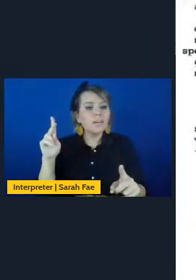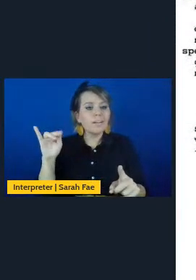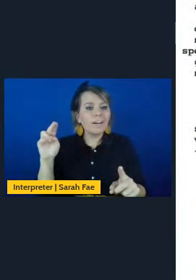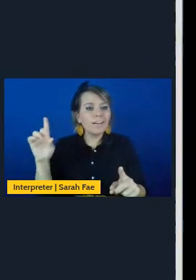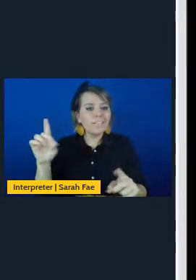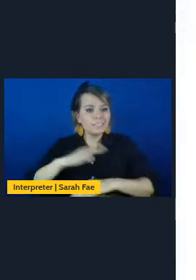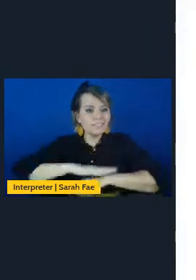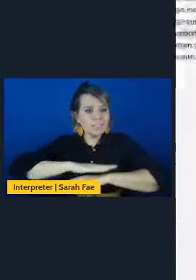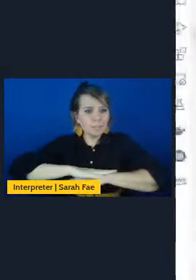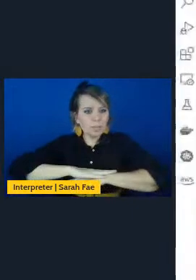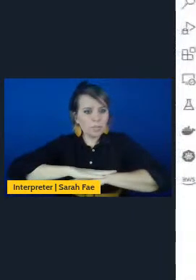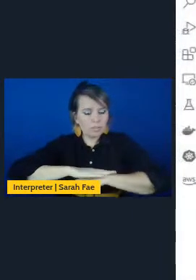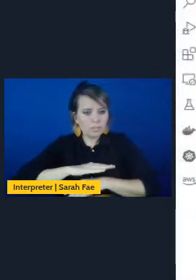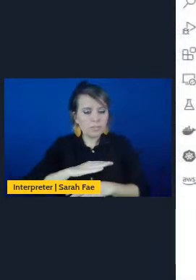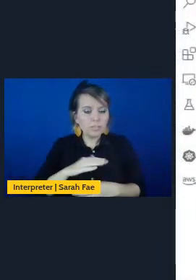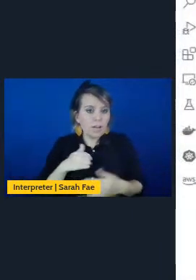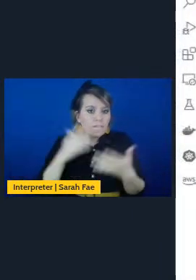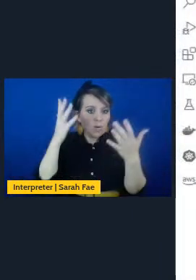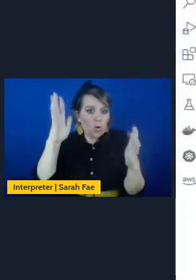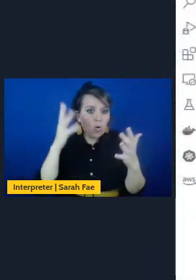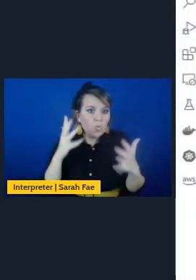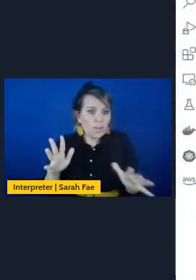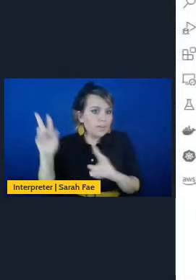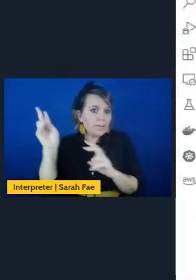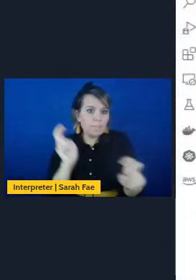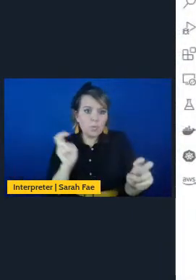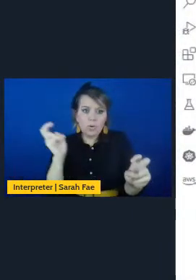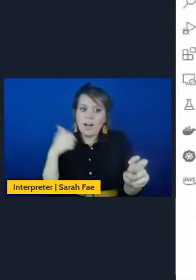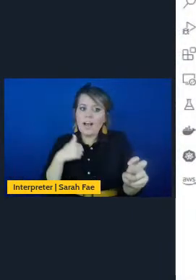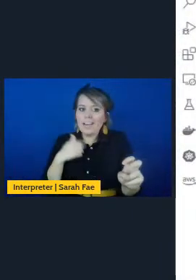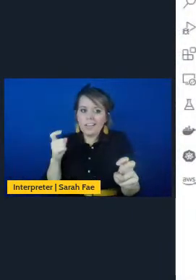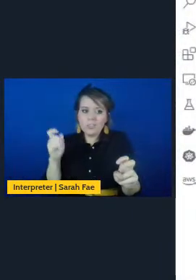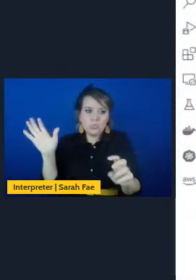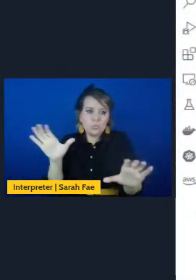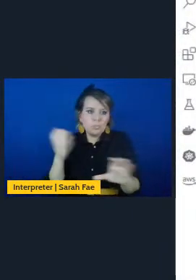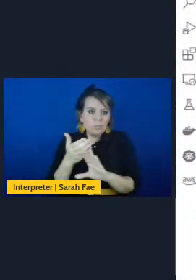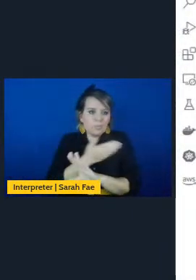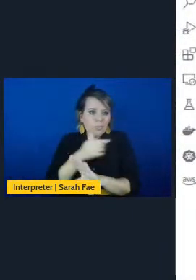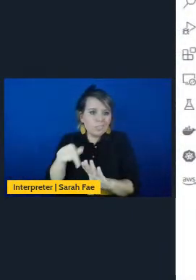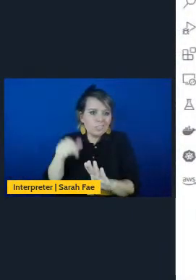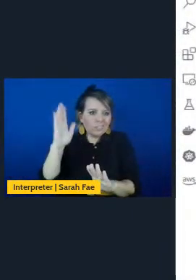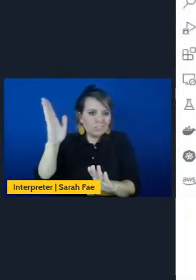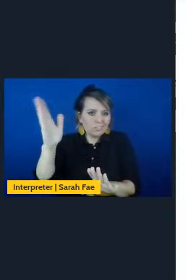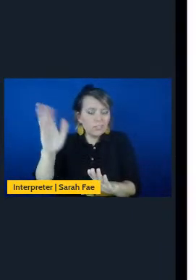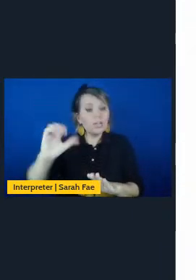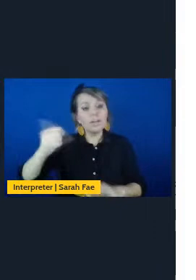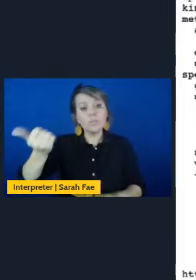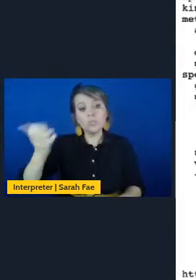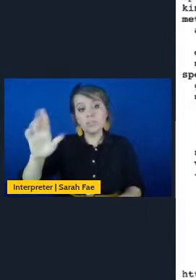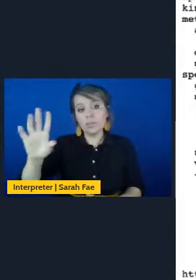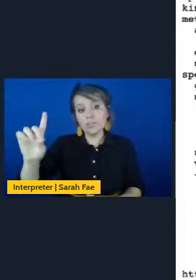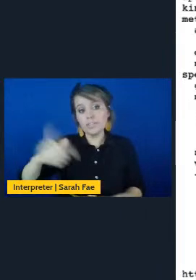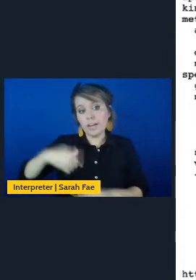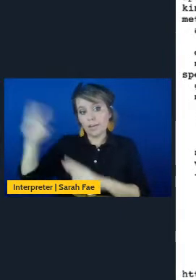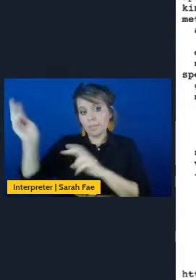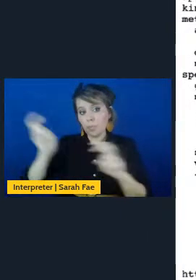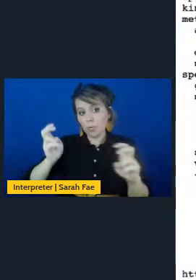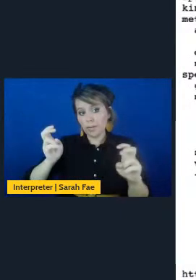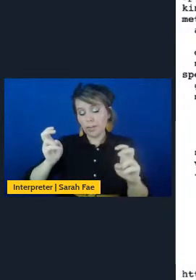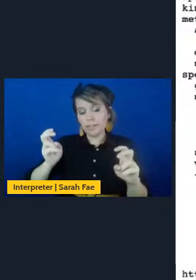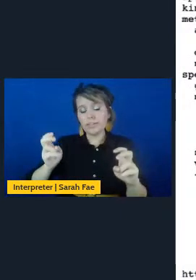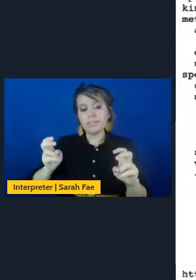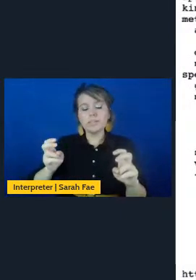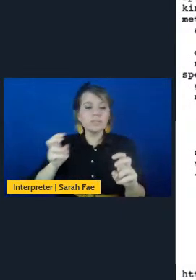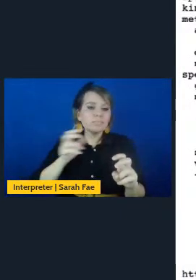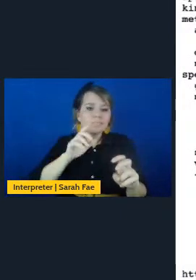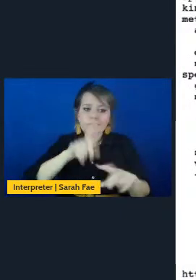right, so like I said, I have already imported this, and there is another CRD which I imported actually, but this is not, you don't need